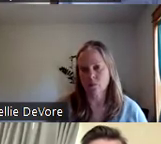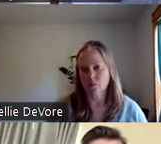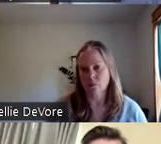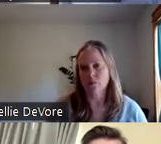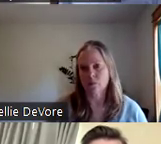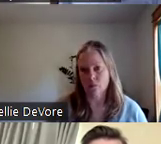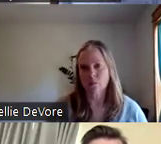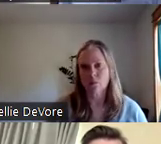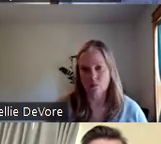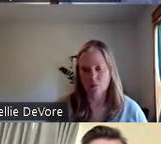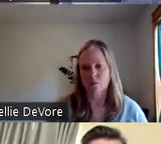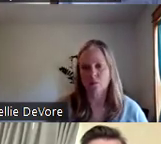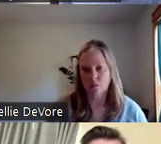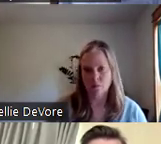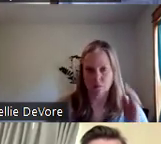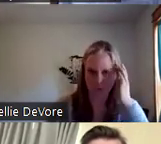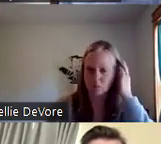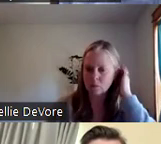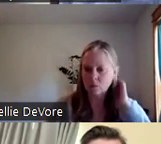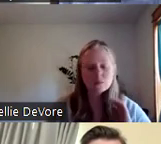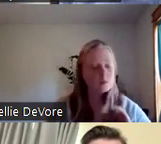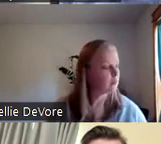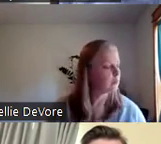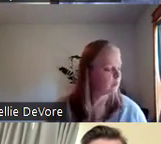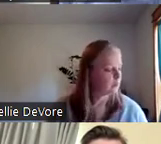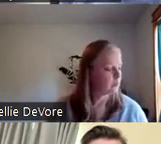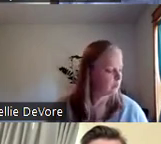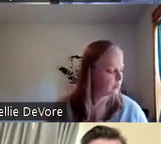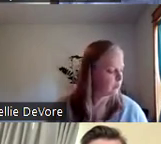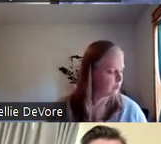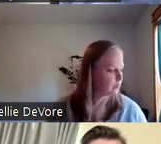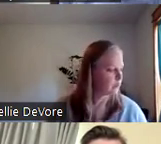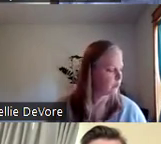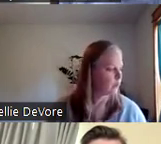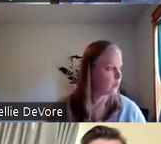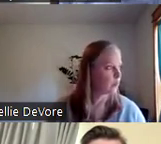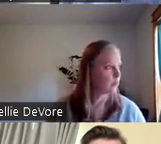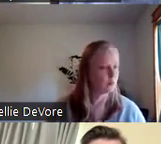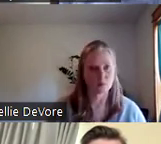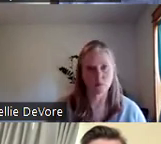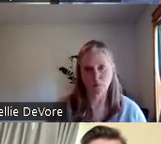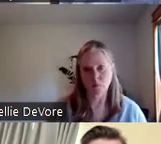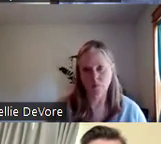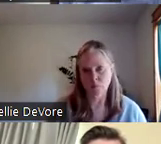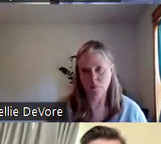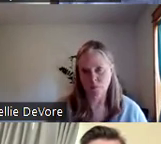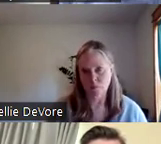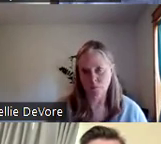with Sarah, that much of that information could be learned from there, which we have talked